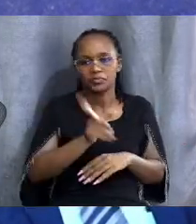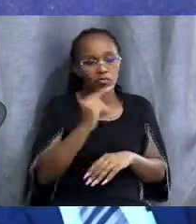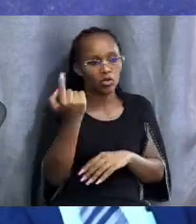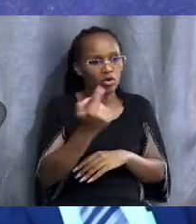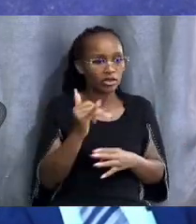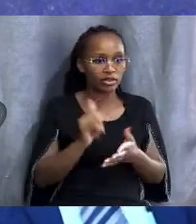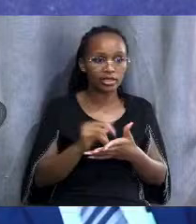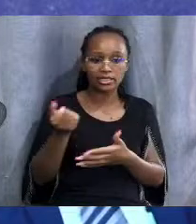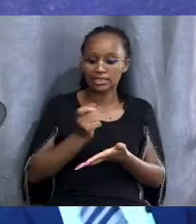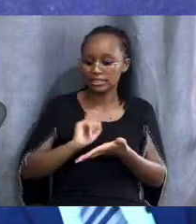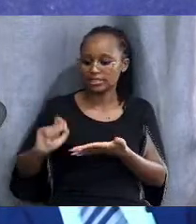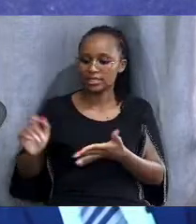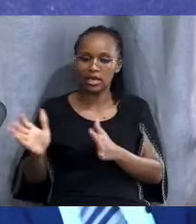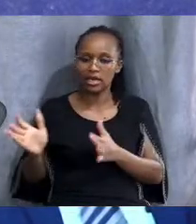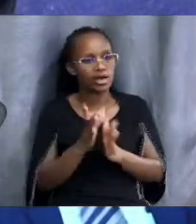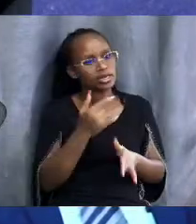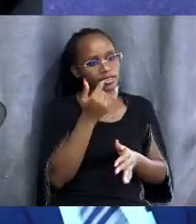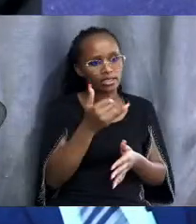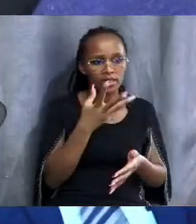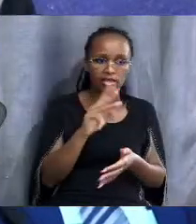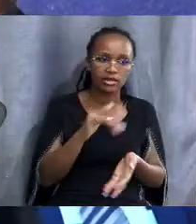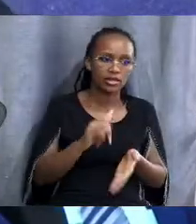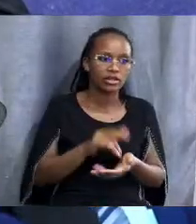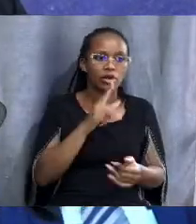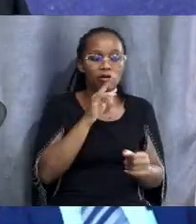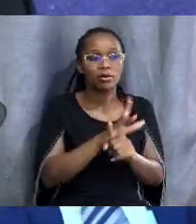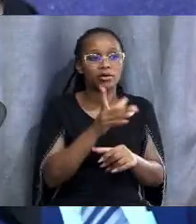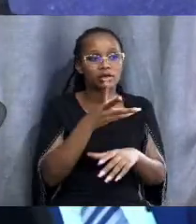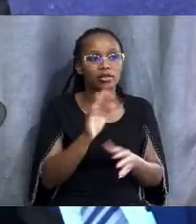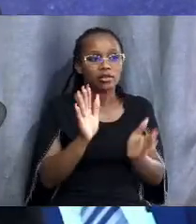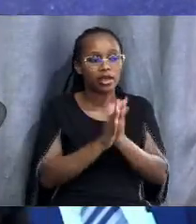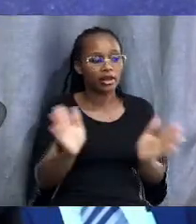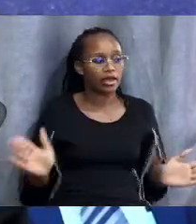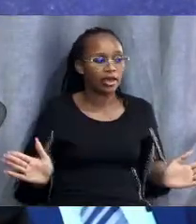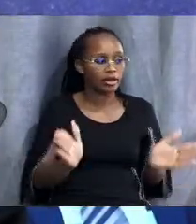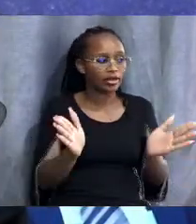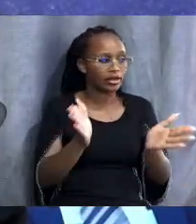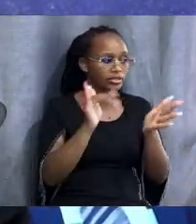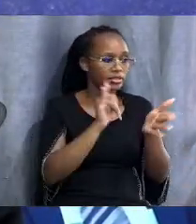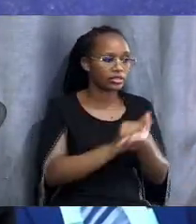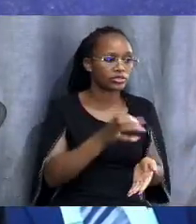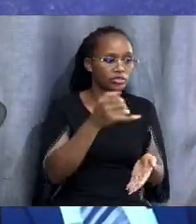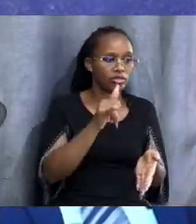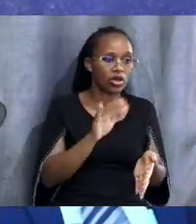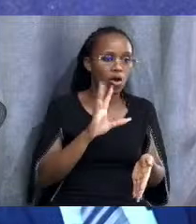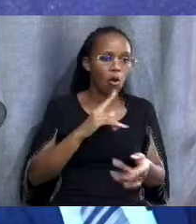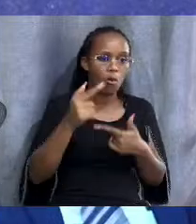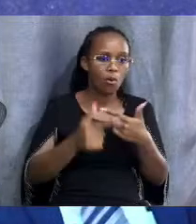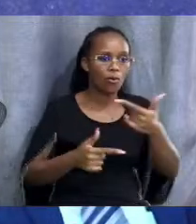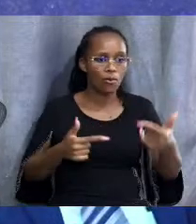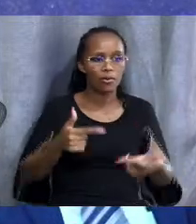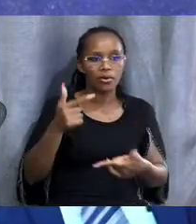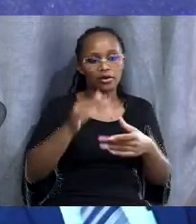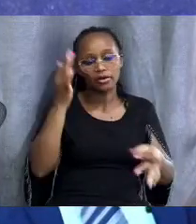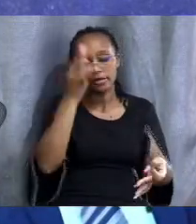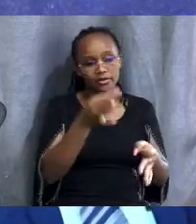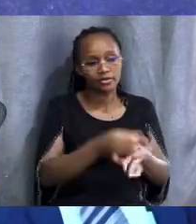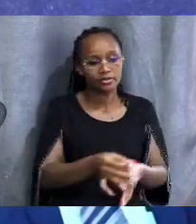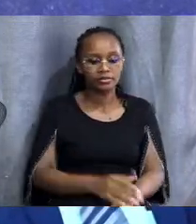tu awaandikia na kuwahimiza na kuwa encourage ili waendelee kwa